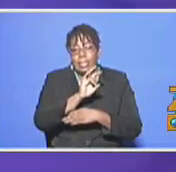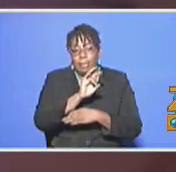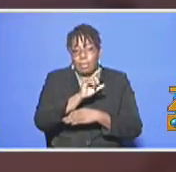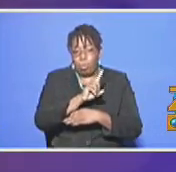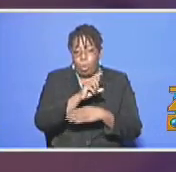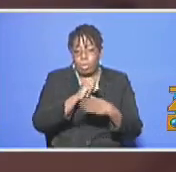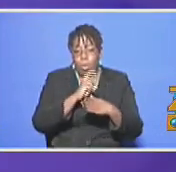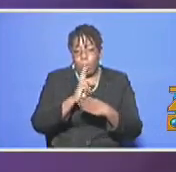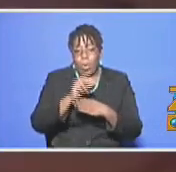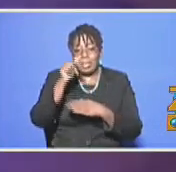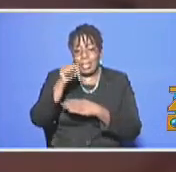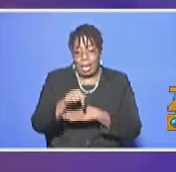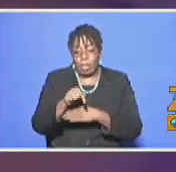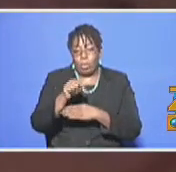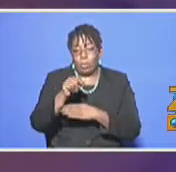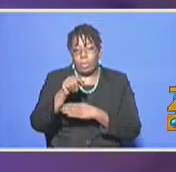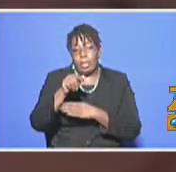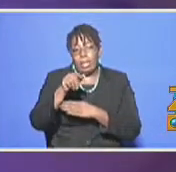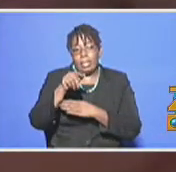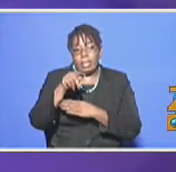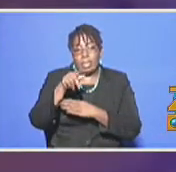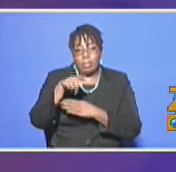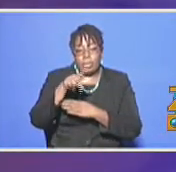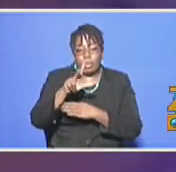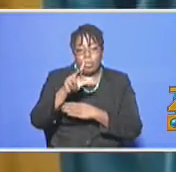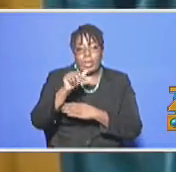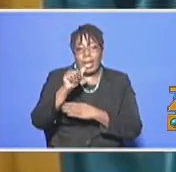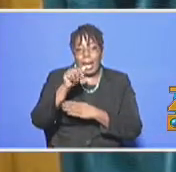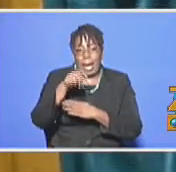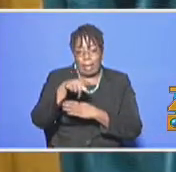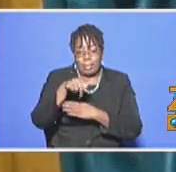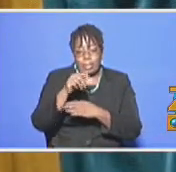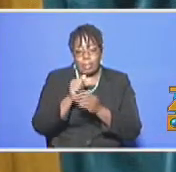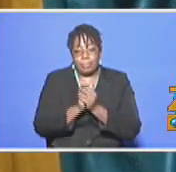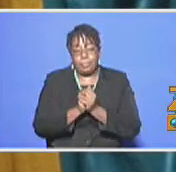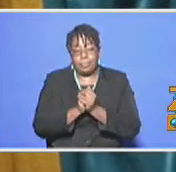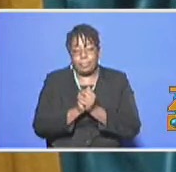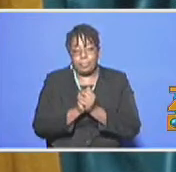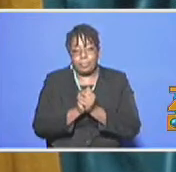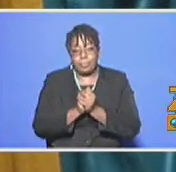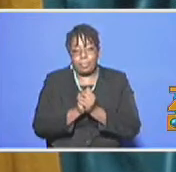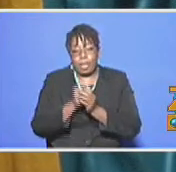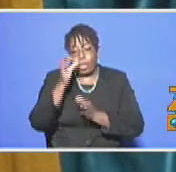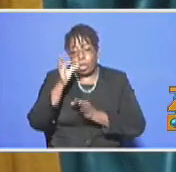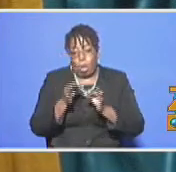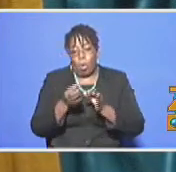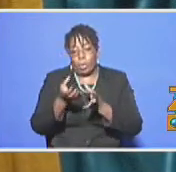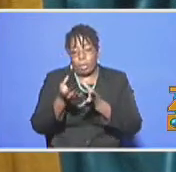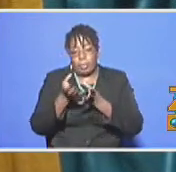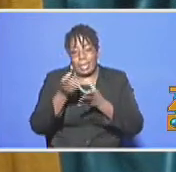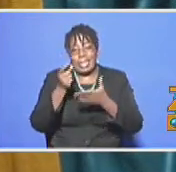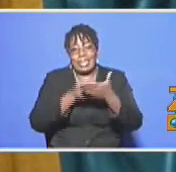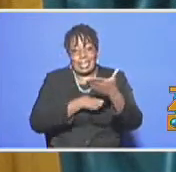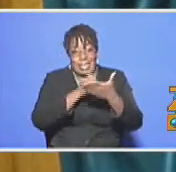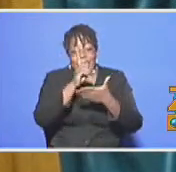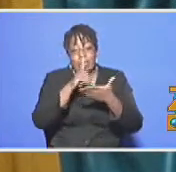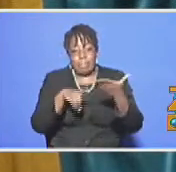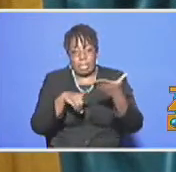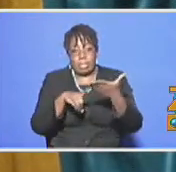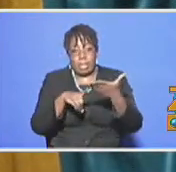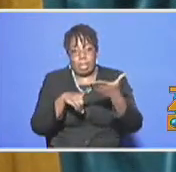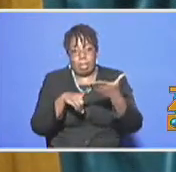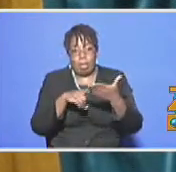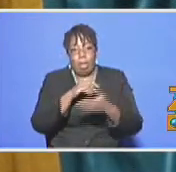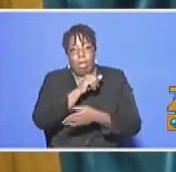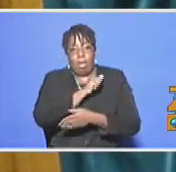502-9971 or download the P3 Tips app. The Court of Appeal dismissing Omar Archer's appeal against the Supreme